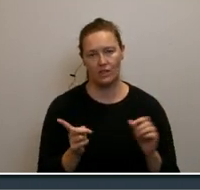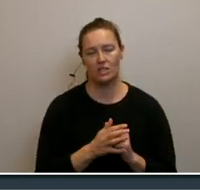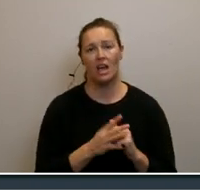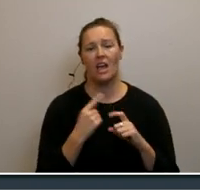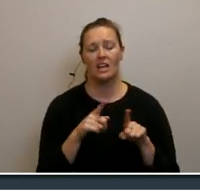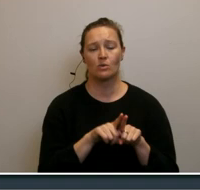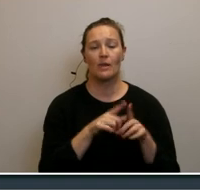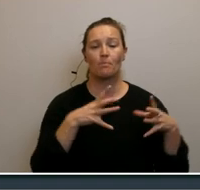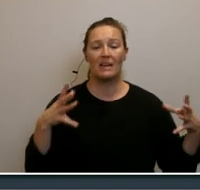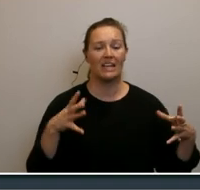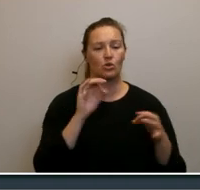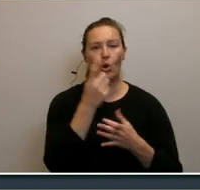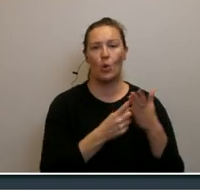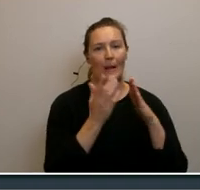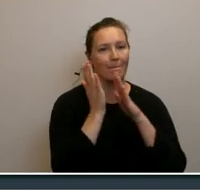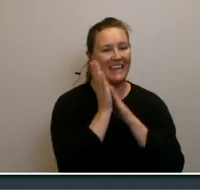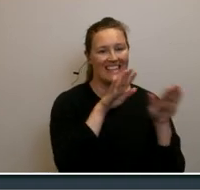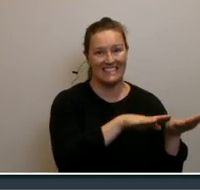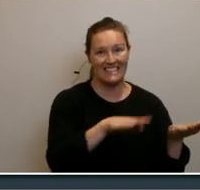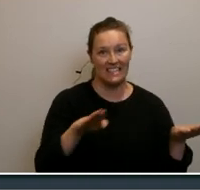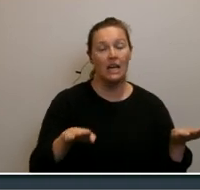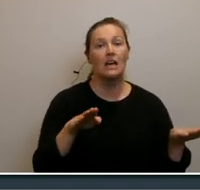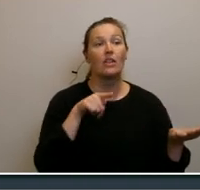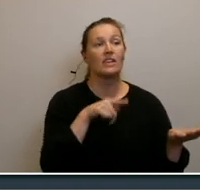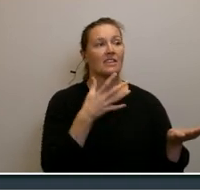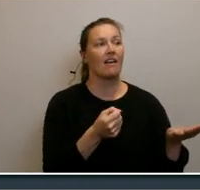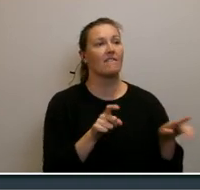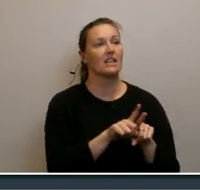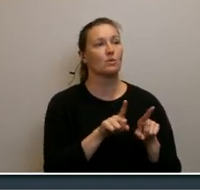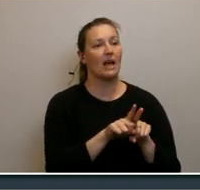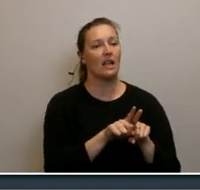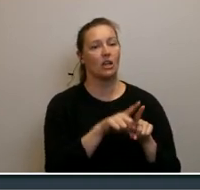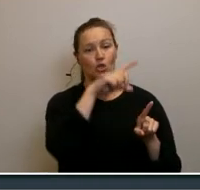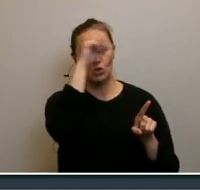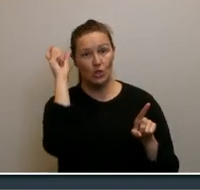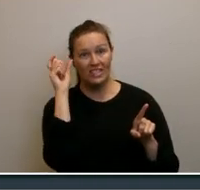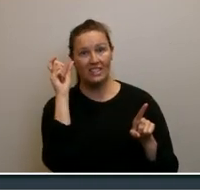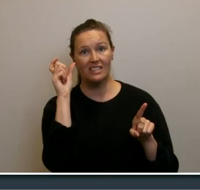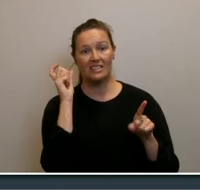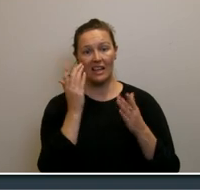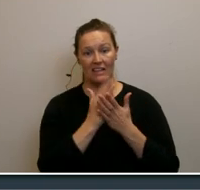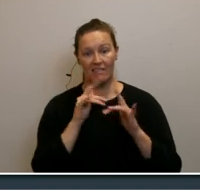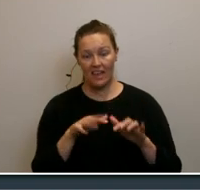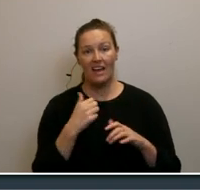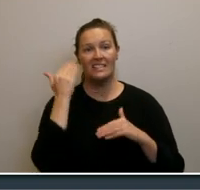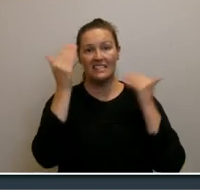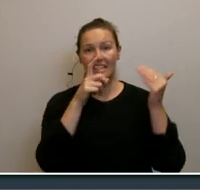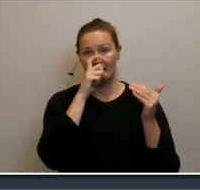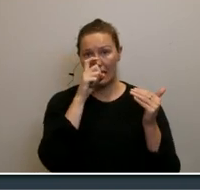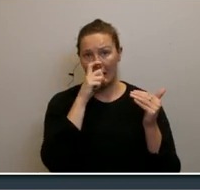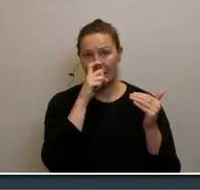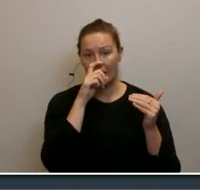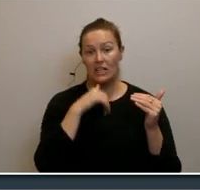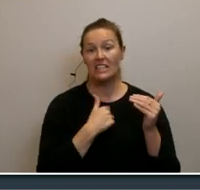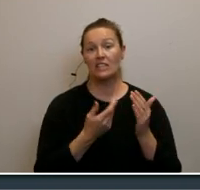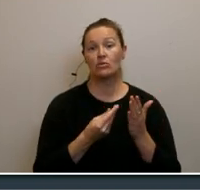bigger facility than just the beds. This is a place where we house all our nurses, our senior staff. We need